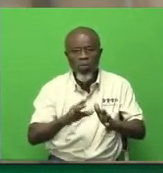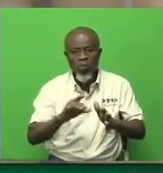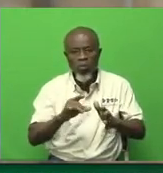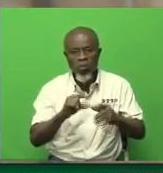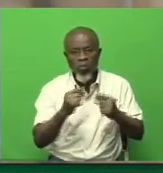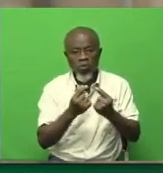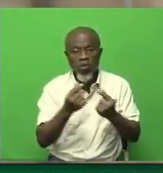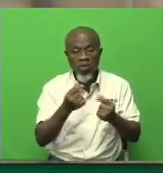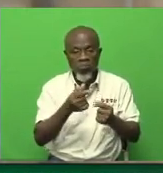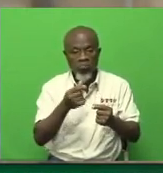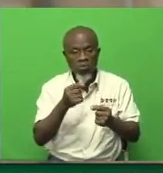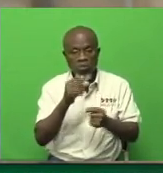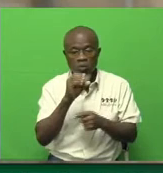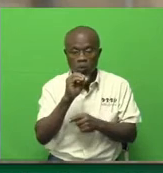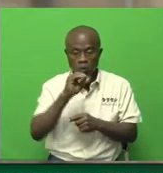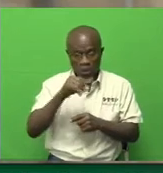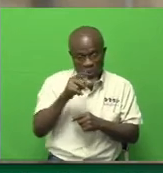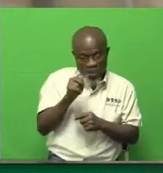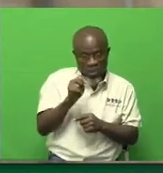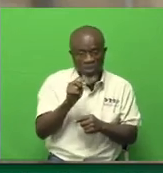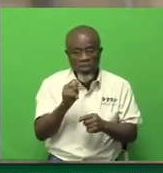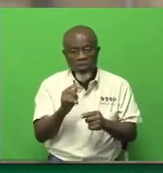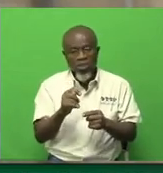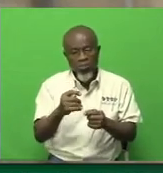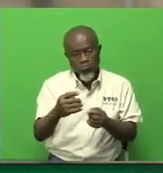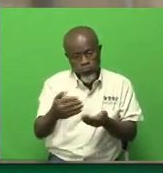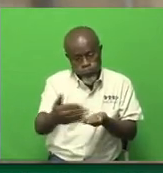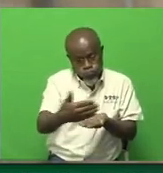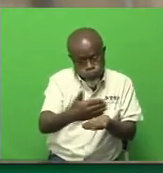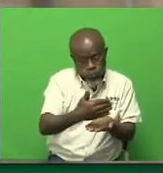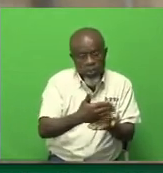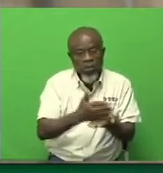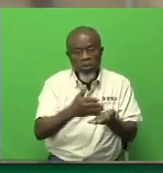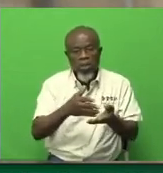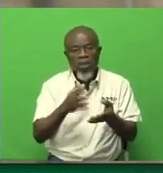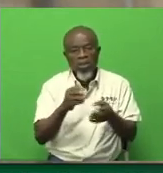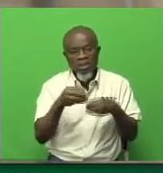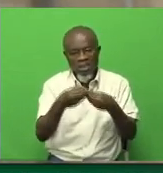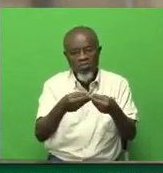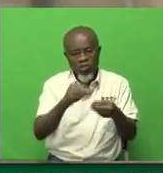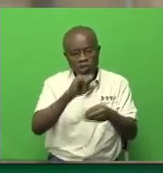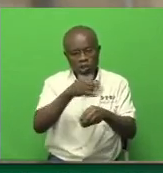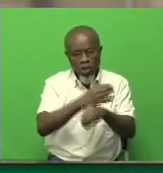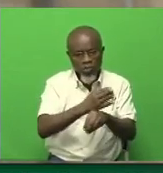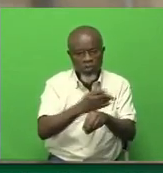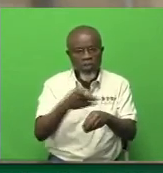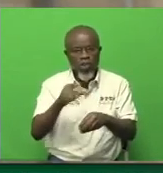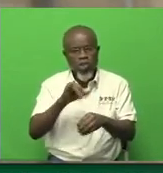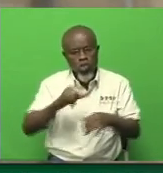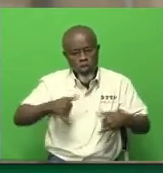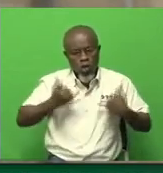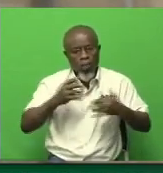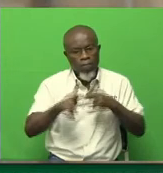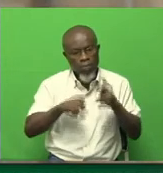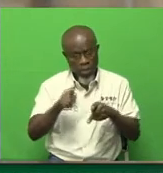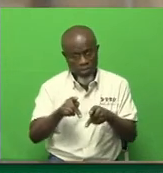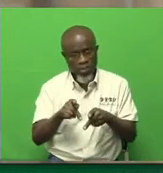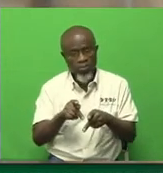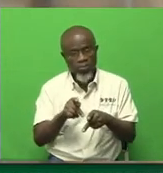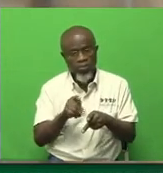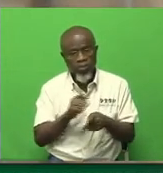years The Honorable leader of the opposition made absolutely no reference to this program